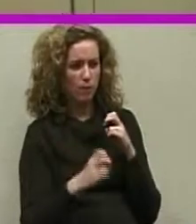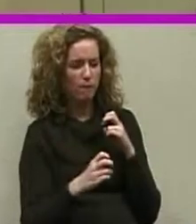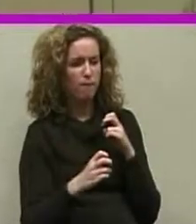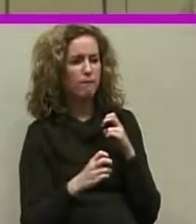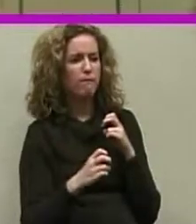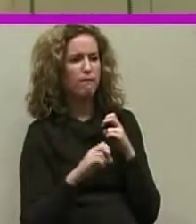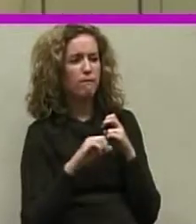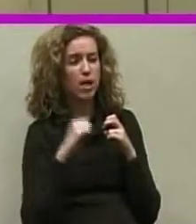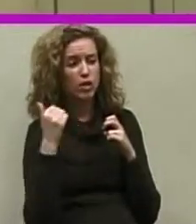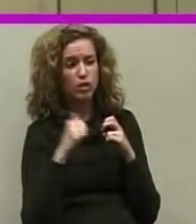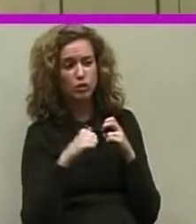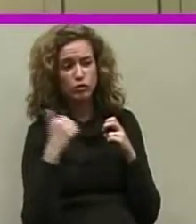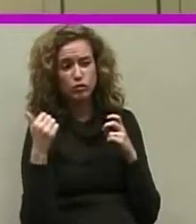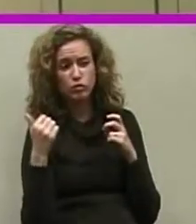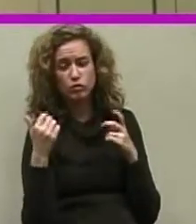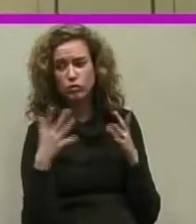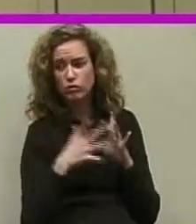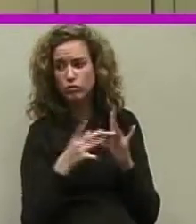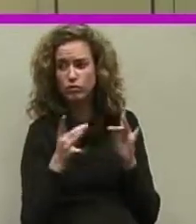things?